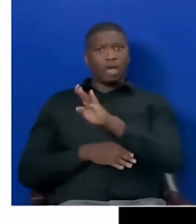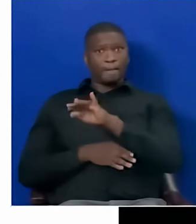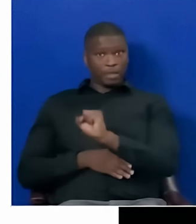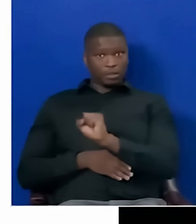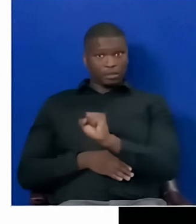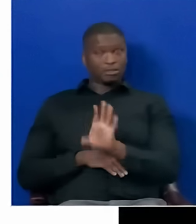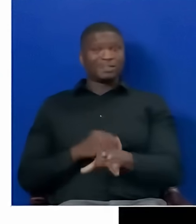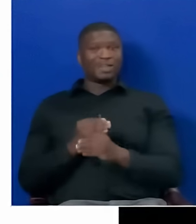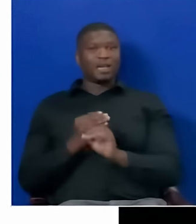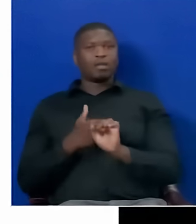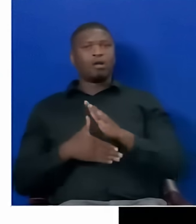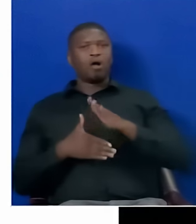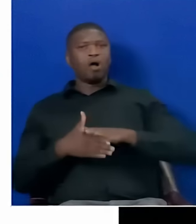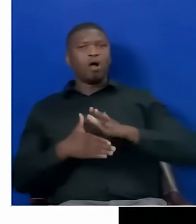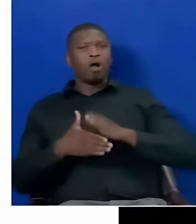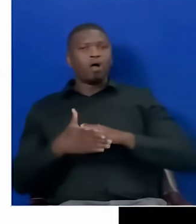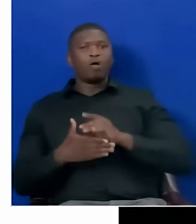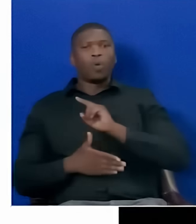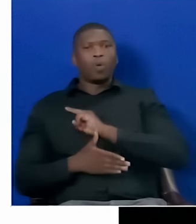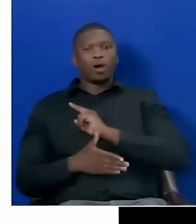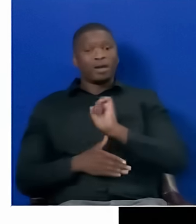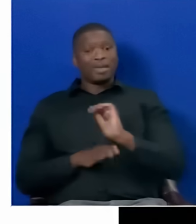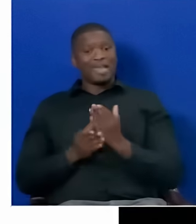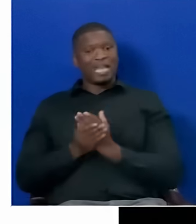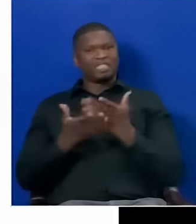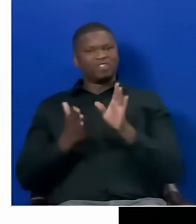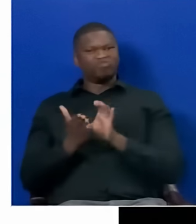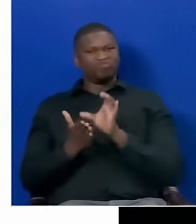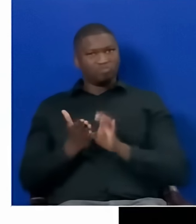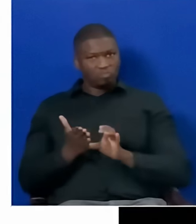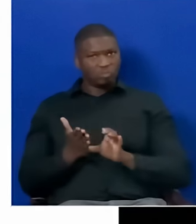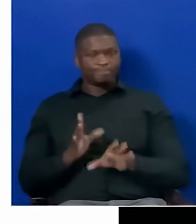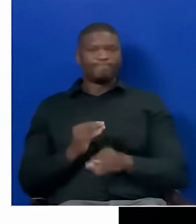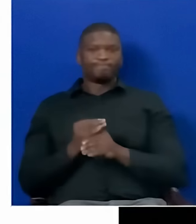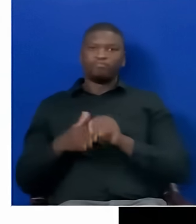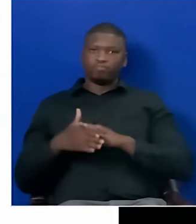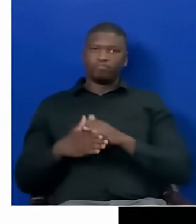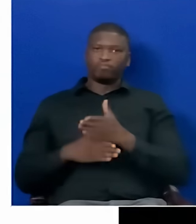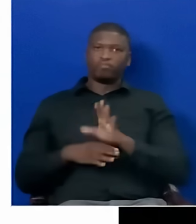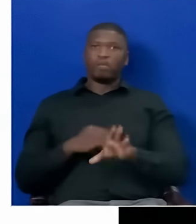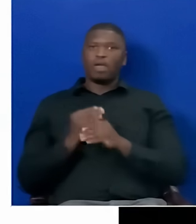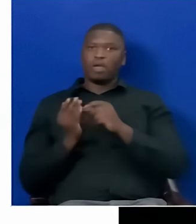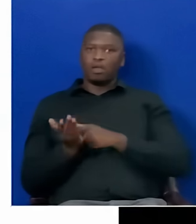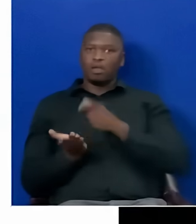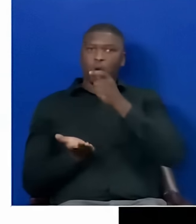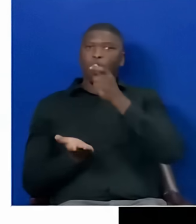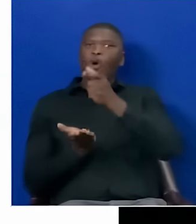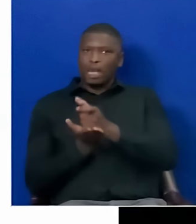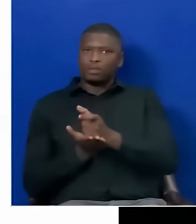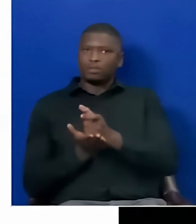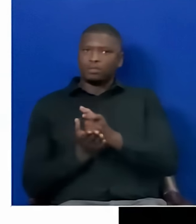why the case was cancelled, and the comment cancelled, then the reason why it was cancelled.